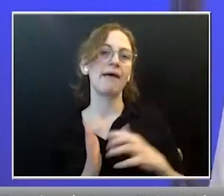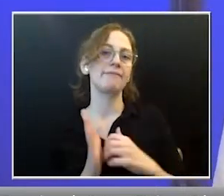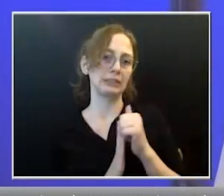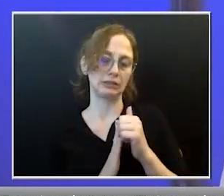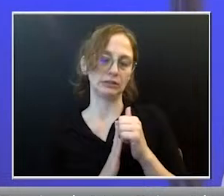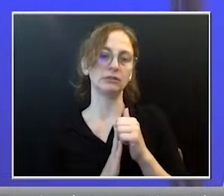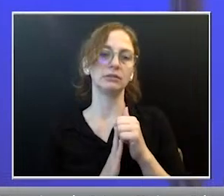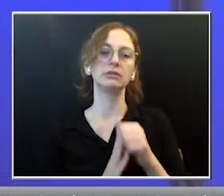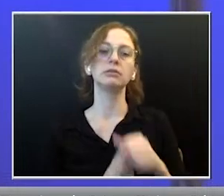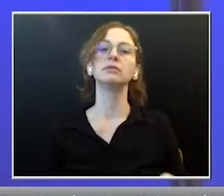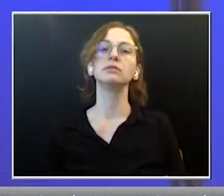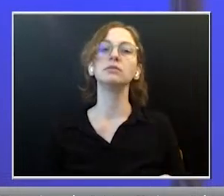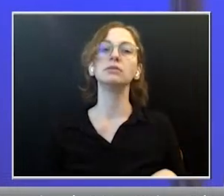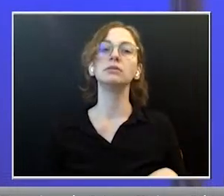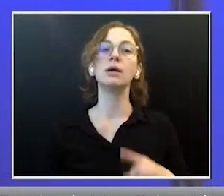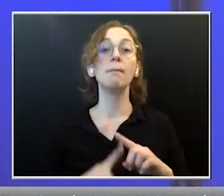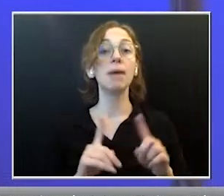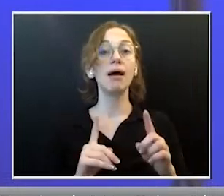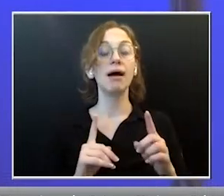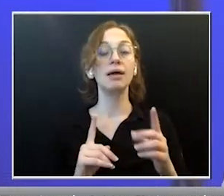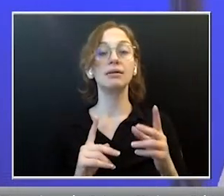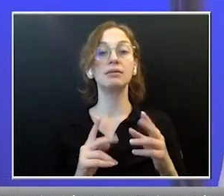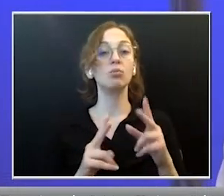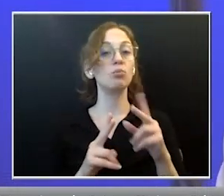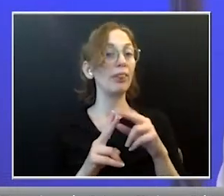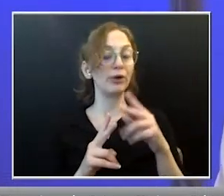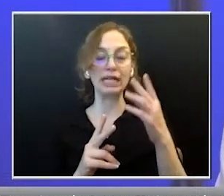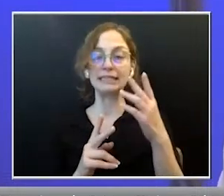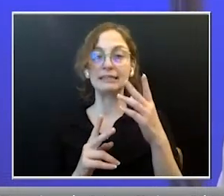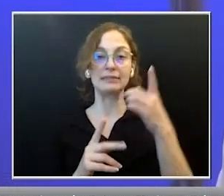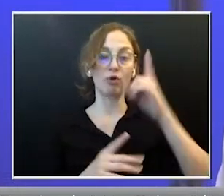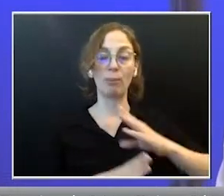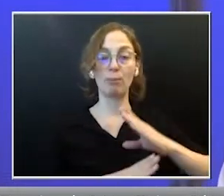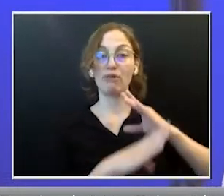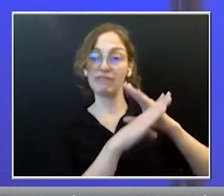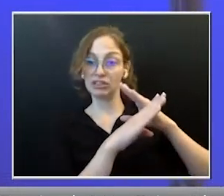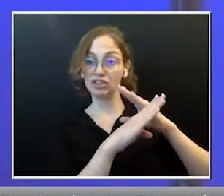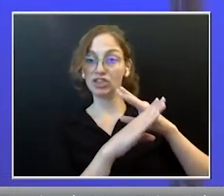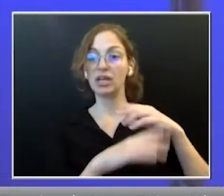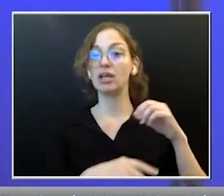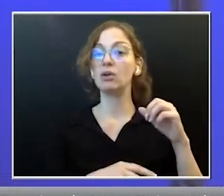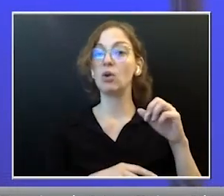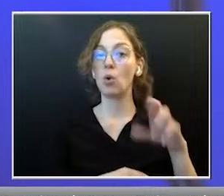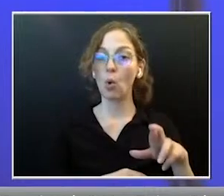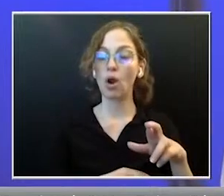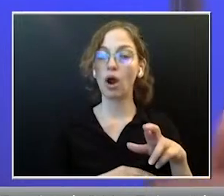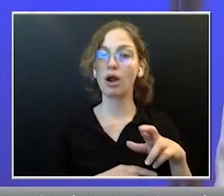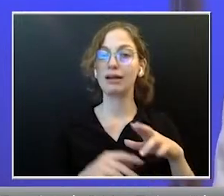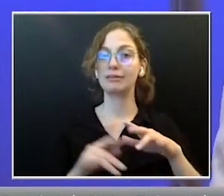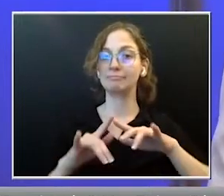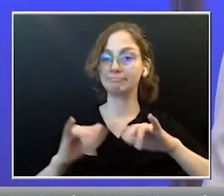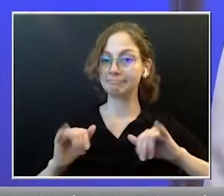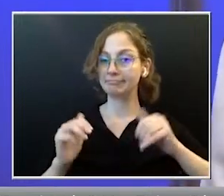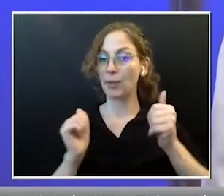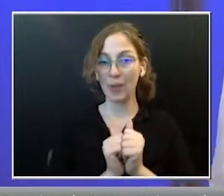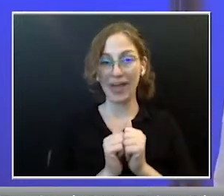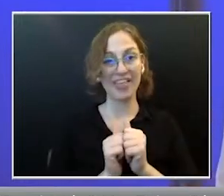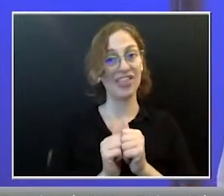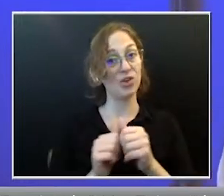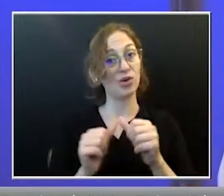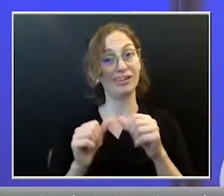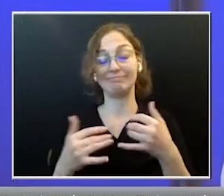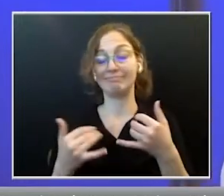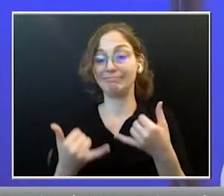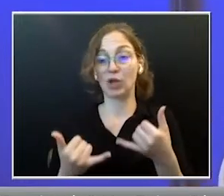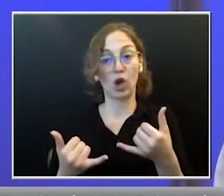to prevent breast cancer from developing, or in conjunction with your definitive breast cancer treatment, or even in the survivorship period like